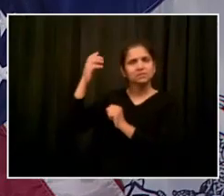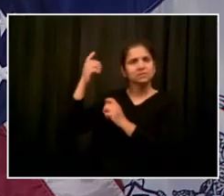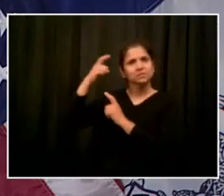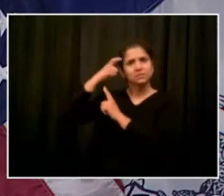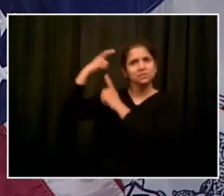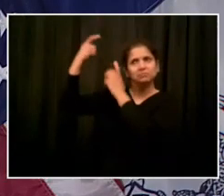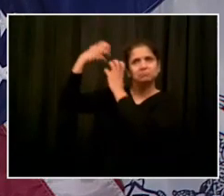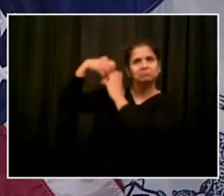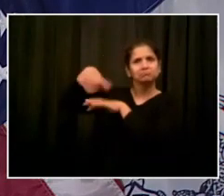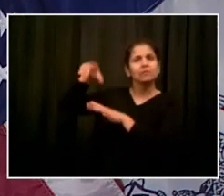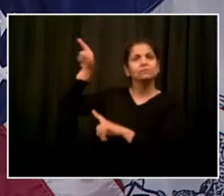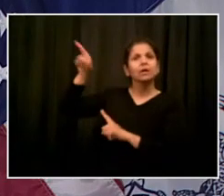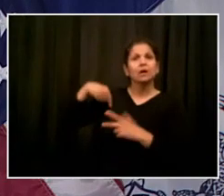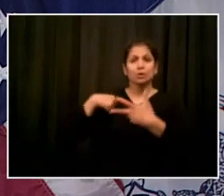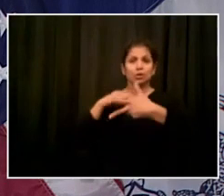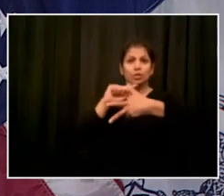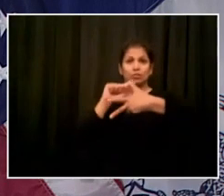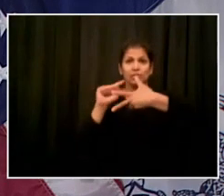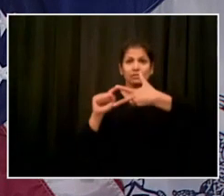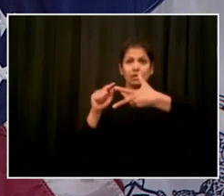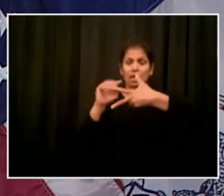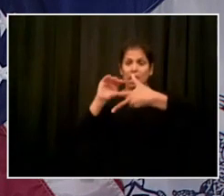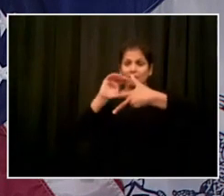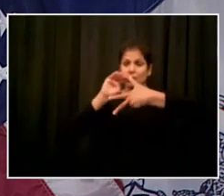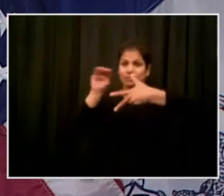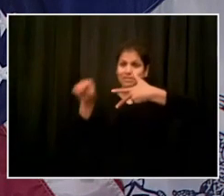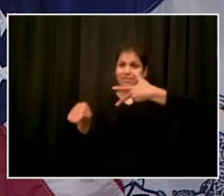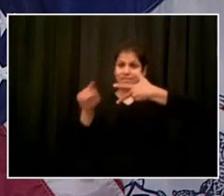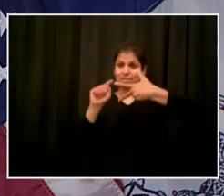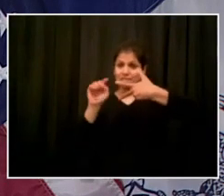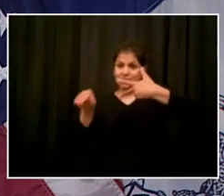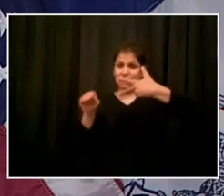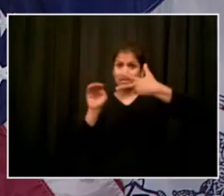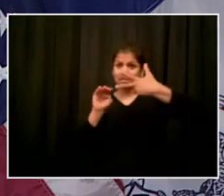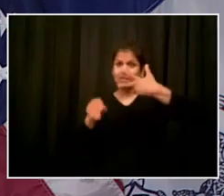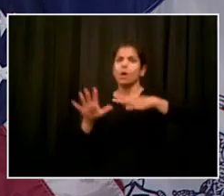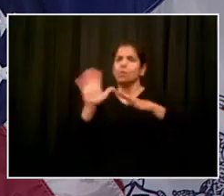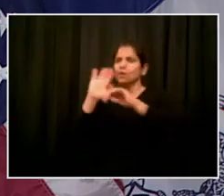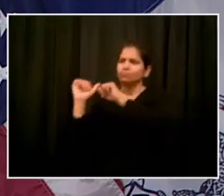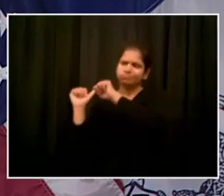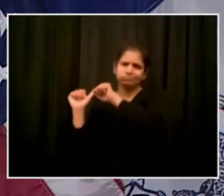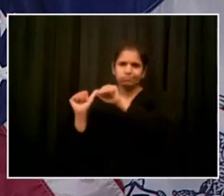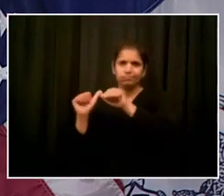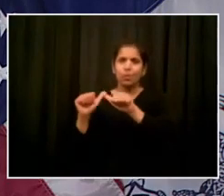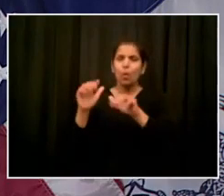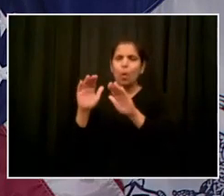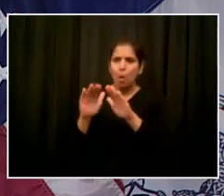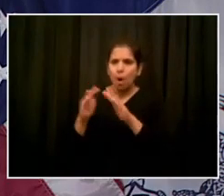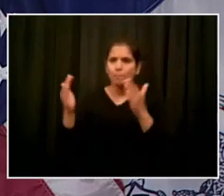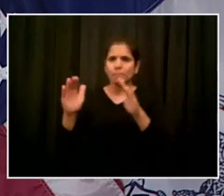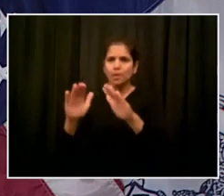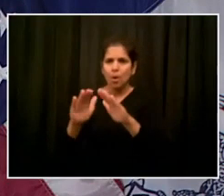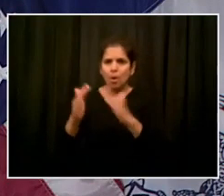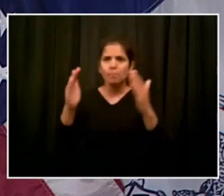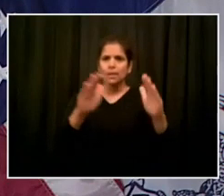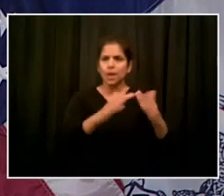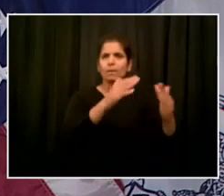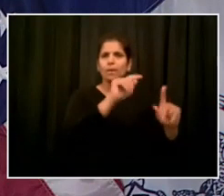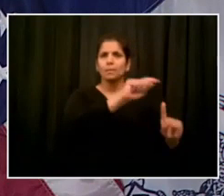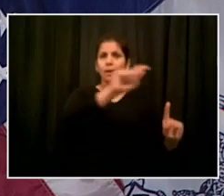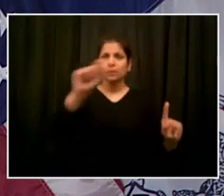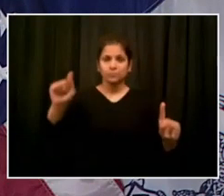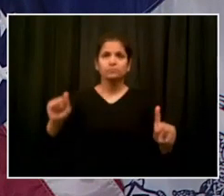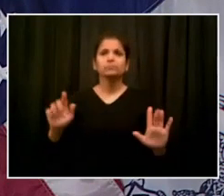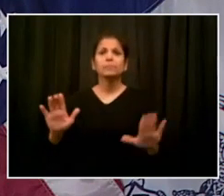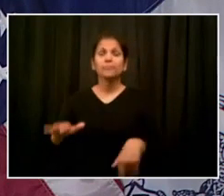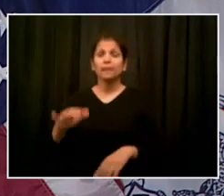we start inching up towards those thresholds, we're gonna talk about it. We're gonna tell people about it. We're gonna warn people. We're gonna take actions in the immediate